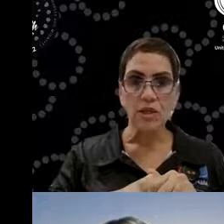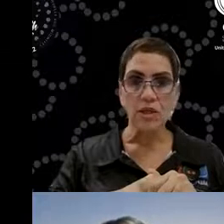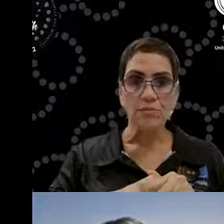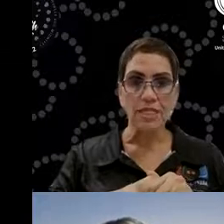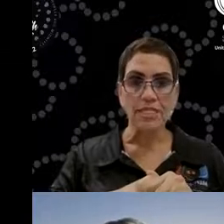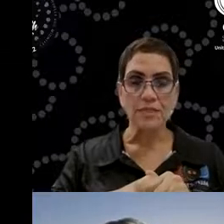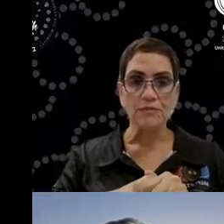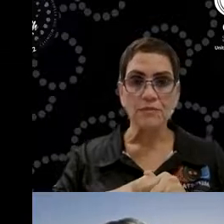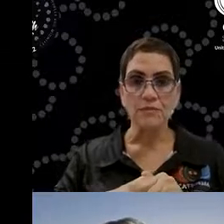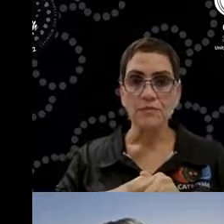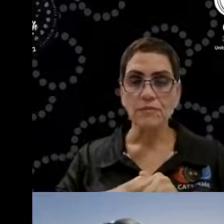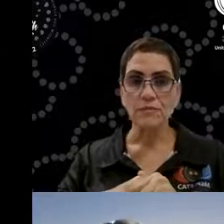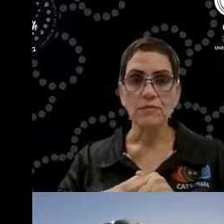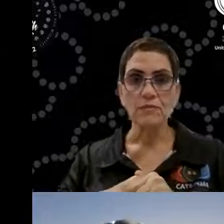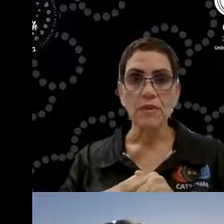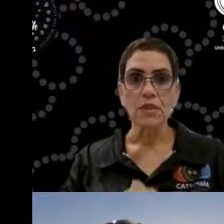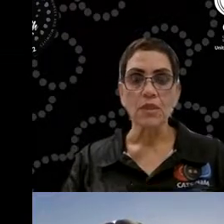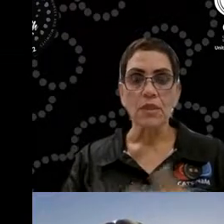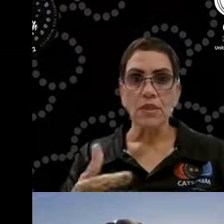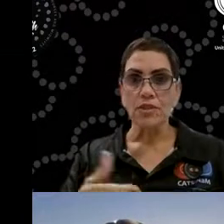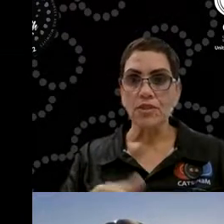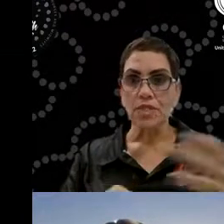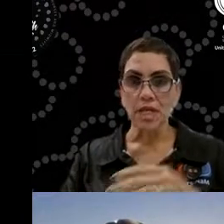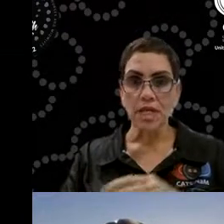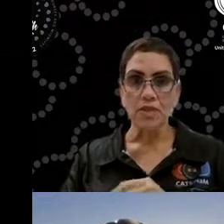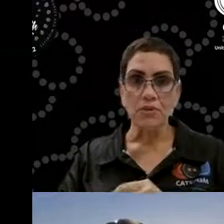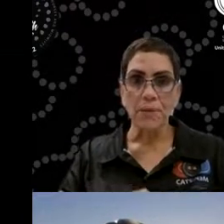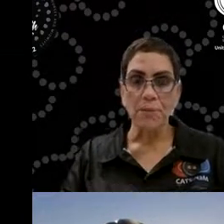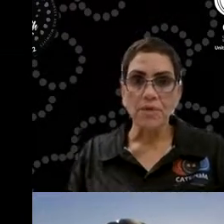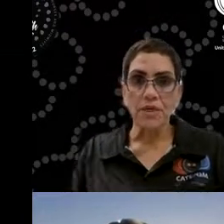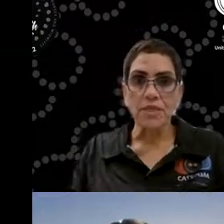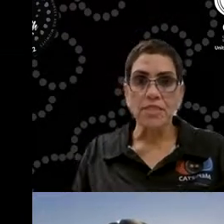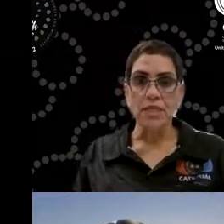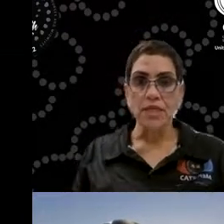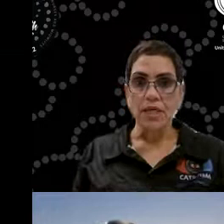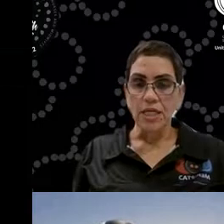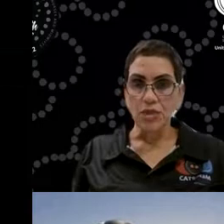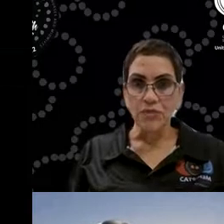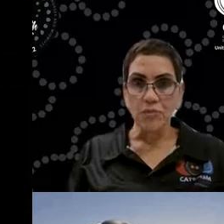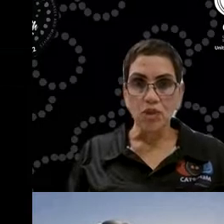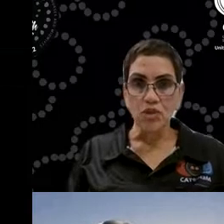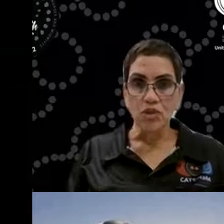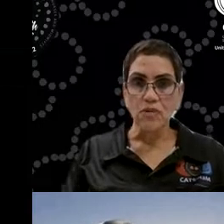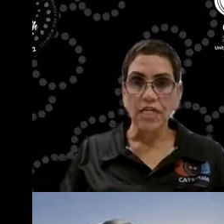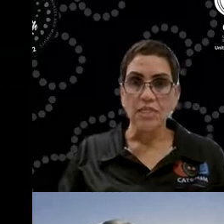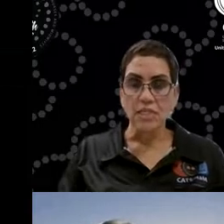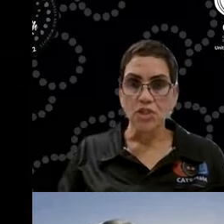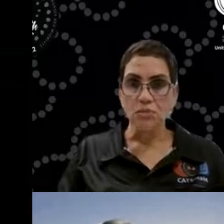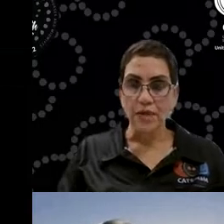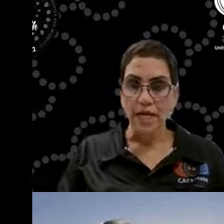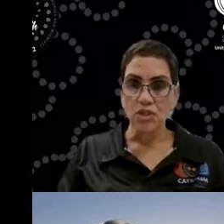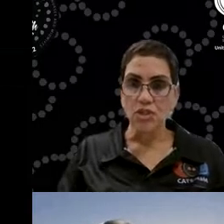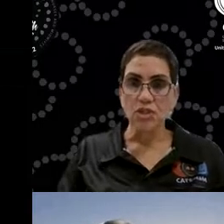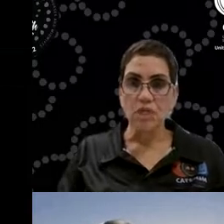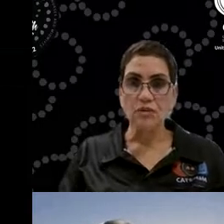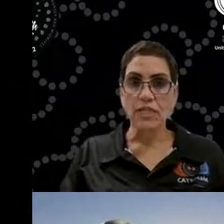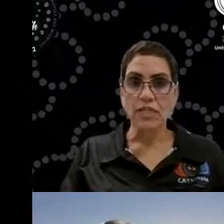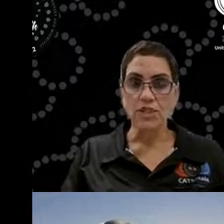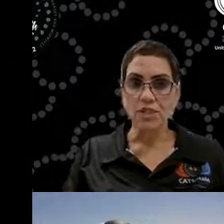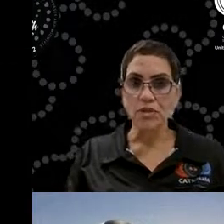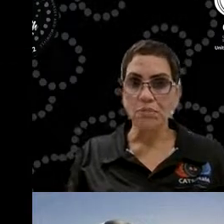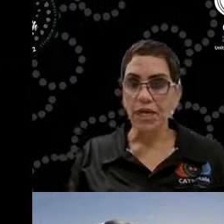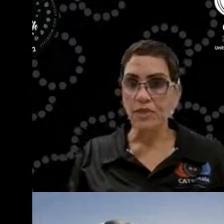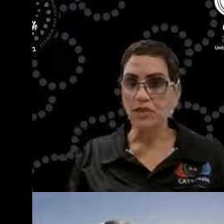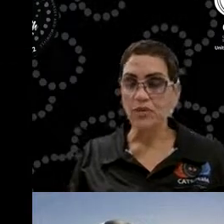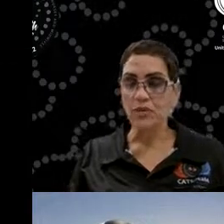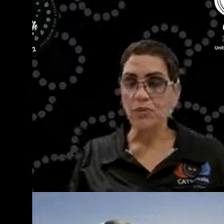Thanks, Reid. Next slide, please. So just starting to wrap up, guys, each of the modules has a digital badge. So